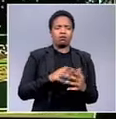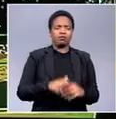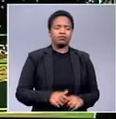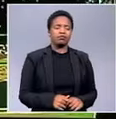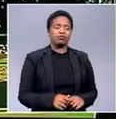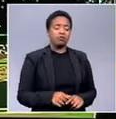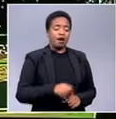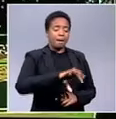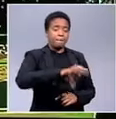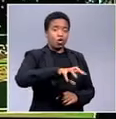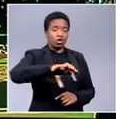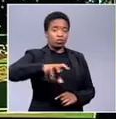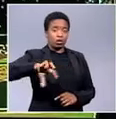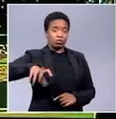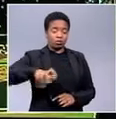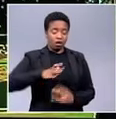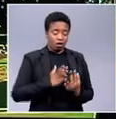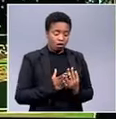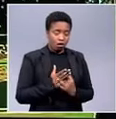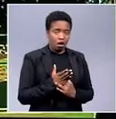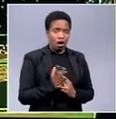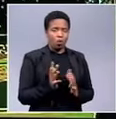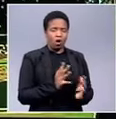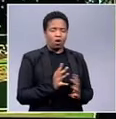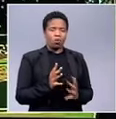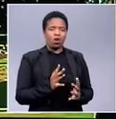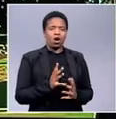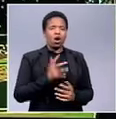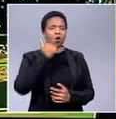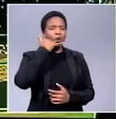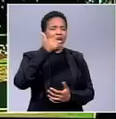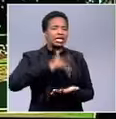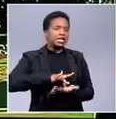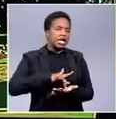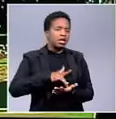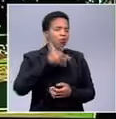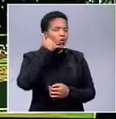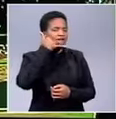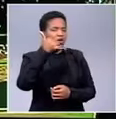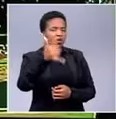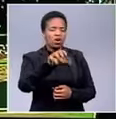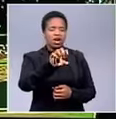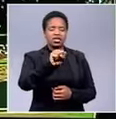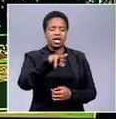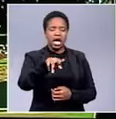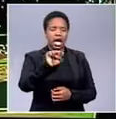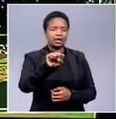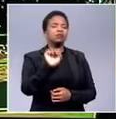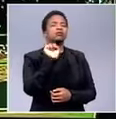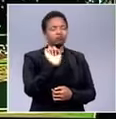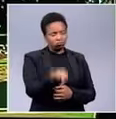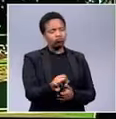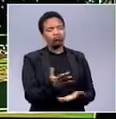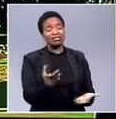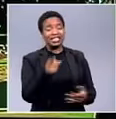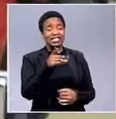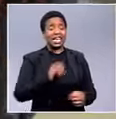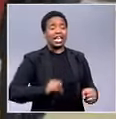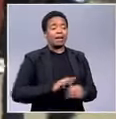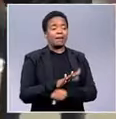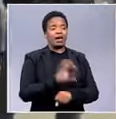branches and the ports of entry and the contact centre for those that might want to call in. So that's where the big impact will